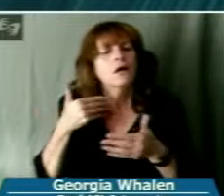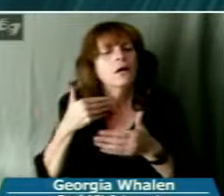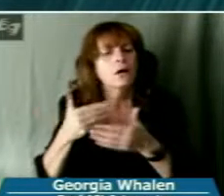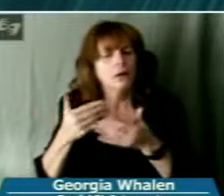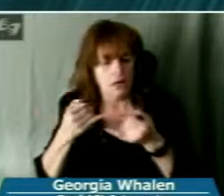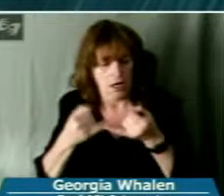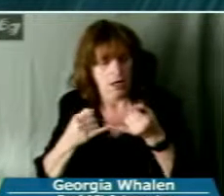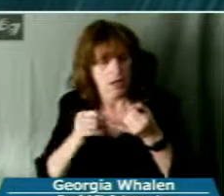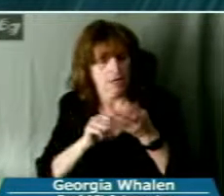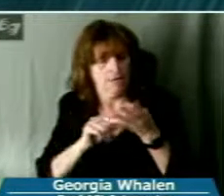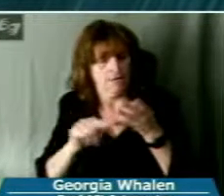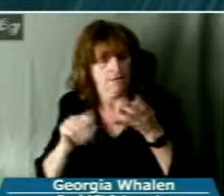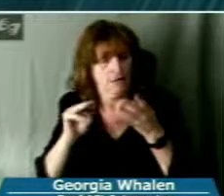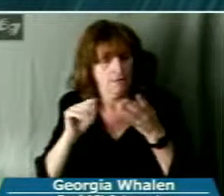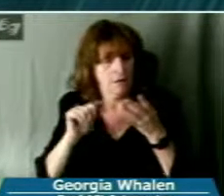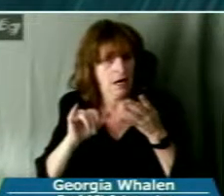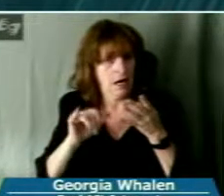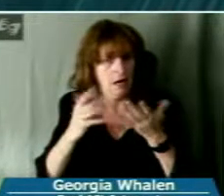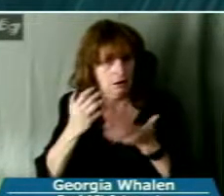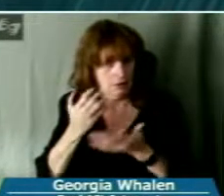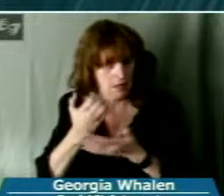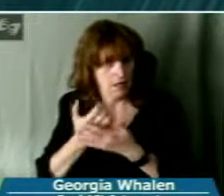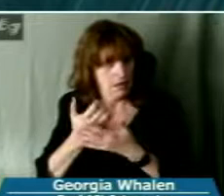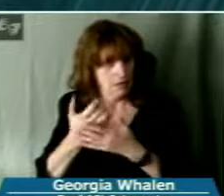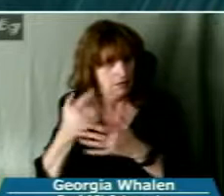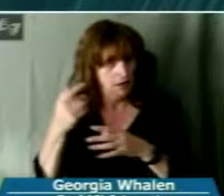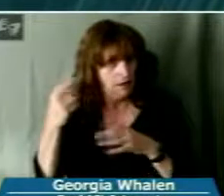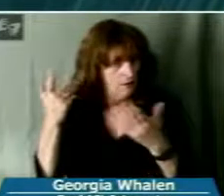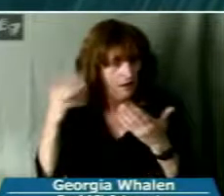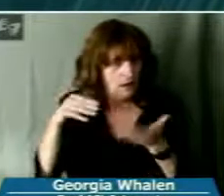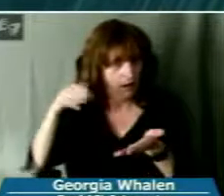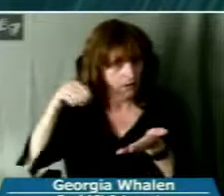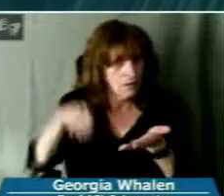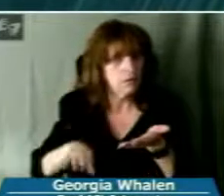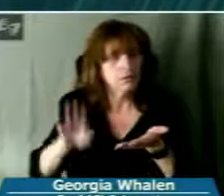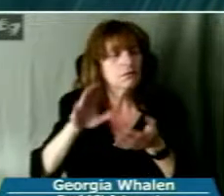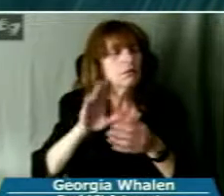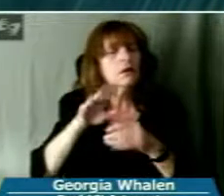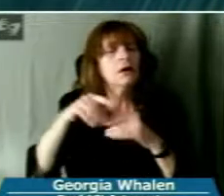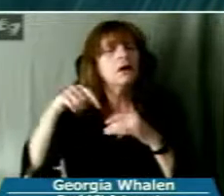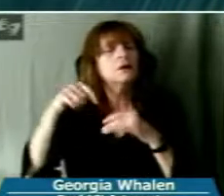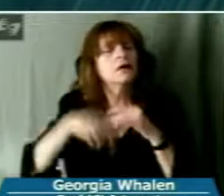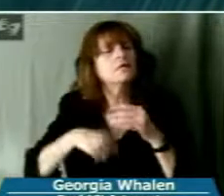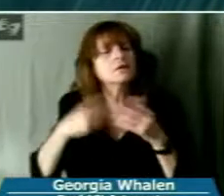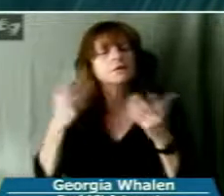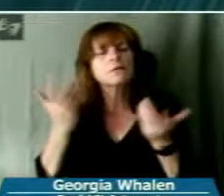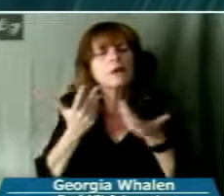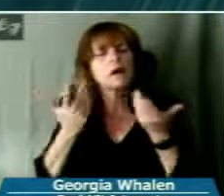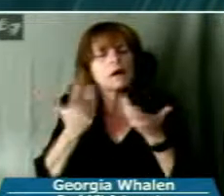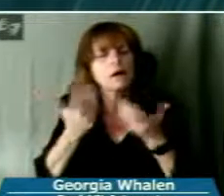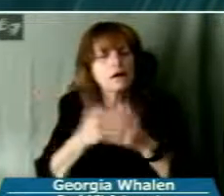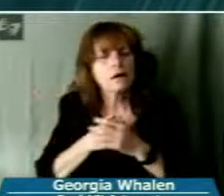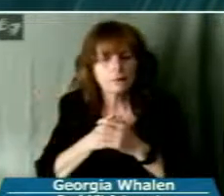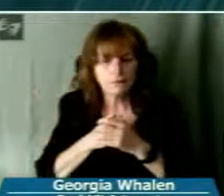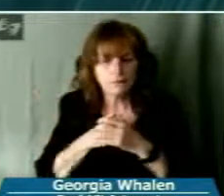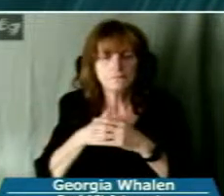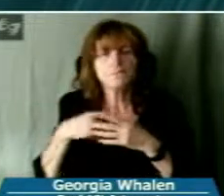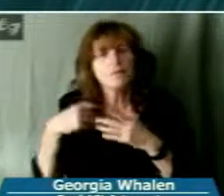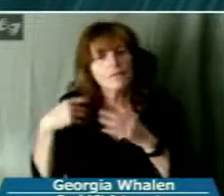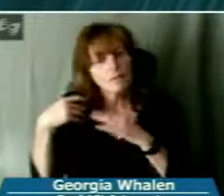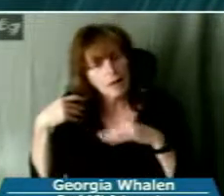normal? What is the updated number in terms of our deficit? I don't have an updated number for you right now. I